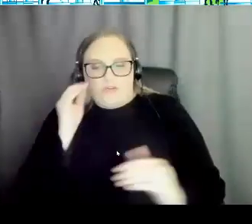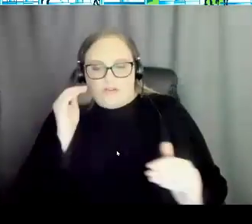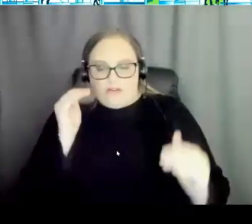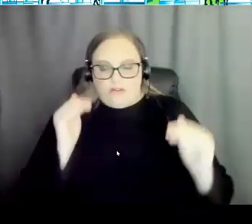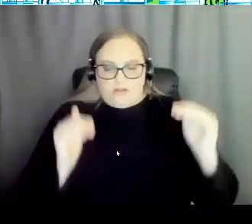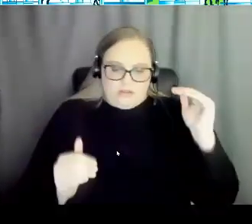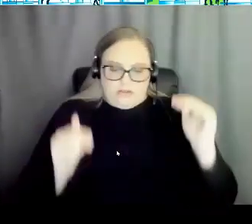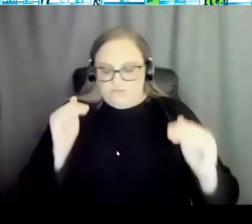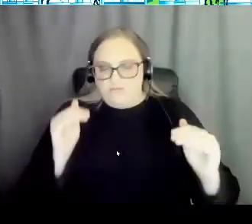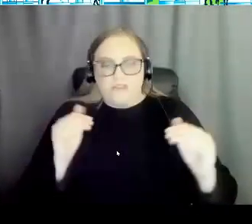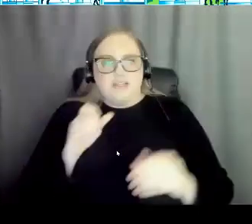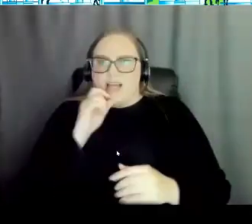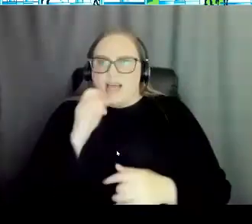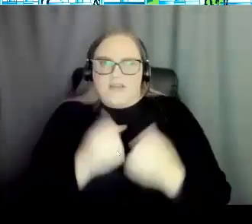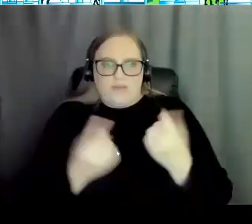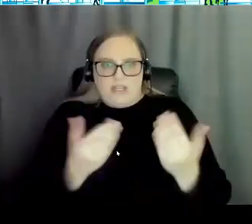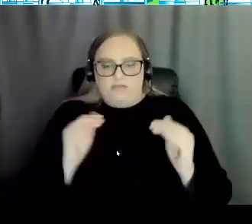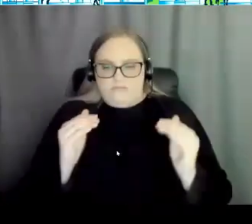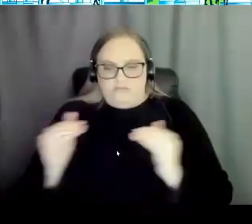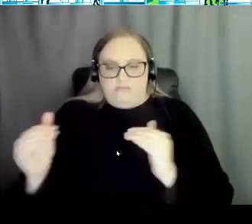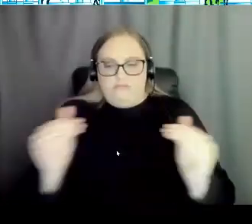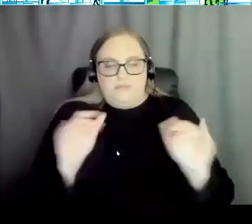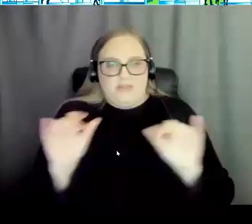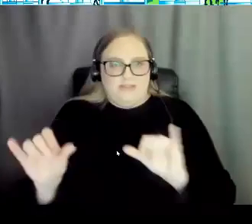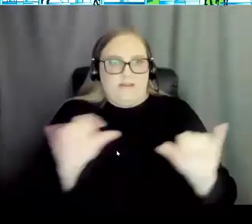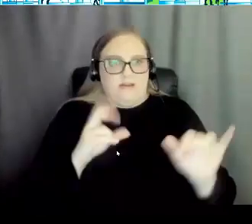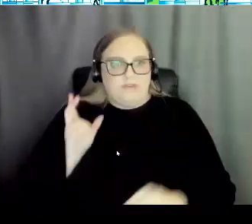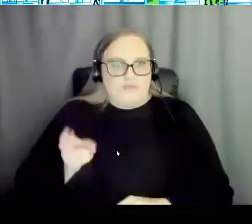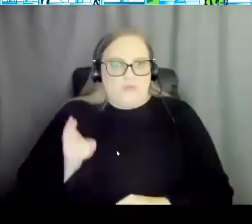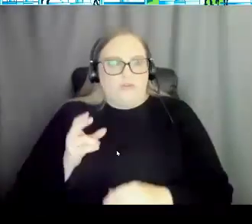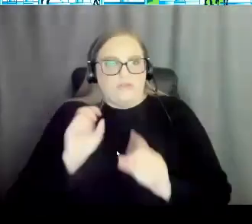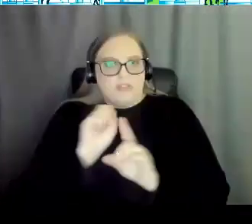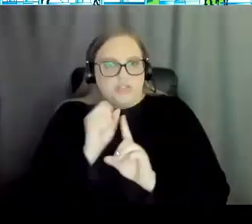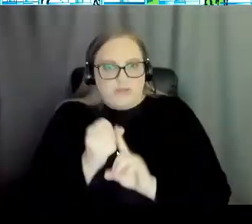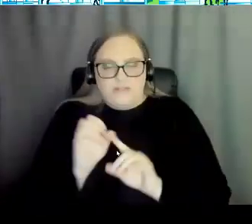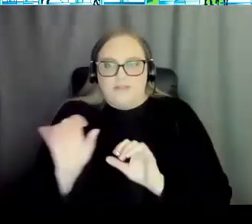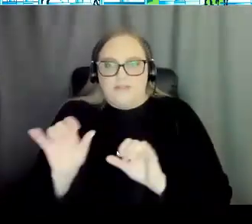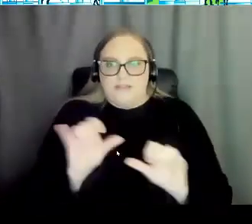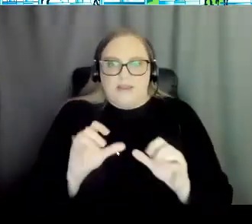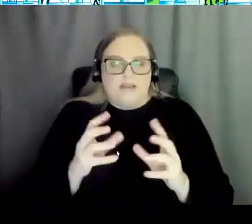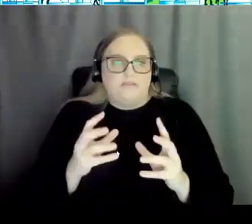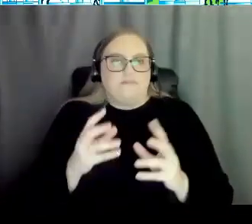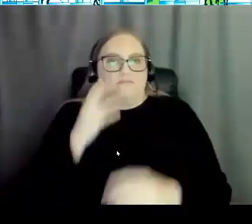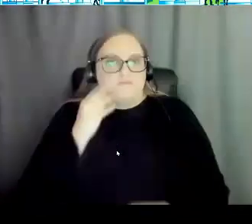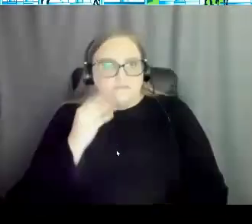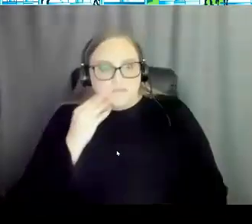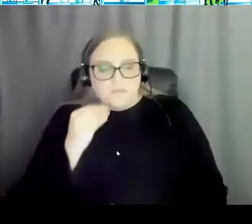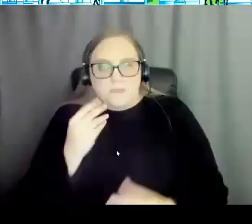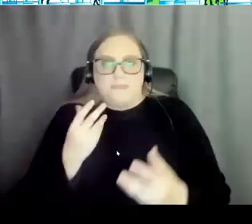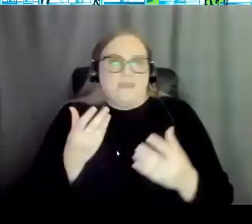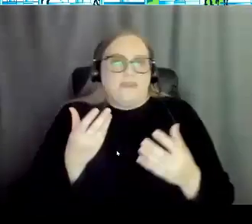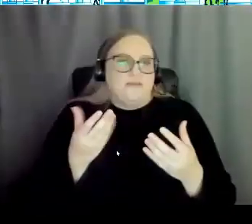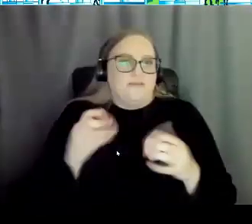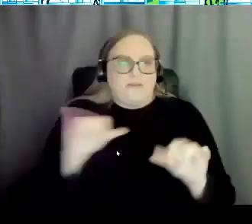situation. Not everyone's going here with the same historical circumstances, the same baggages, same privileges, the same levels of access